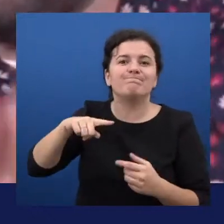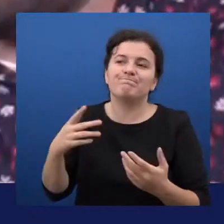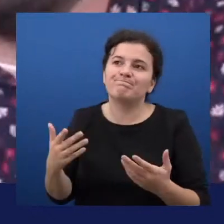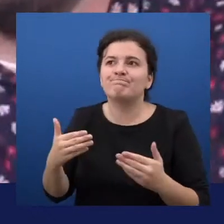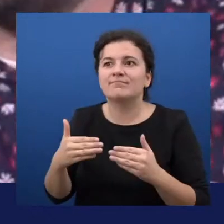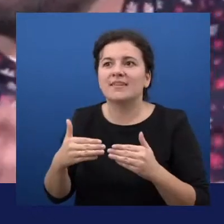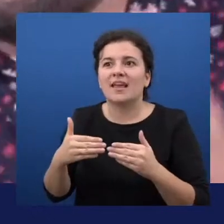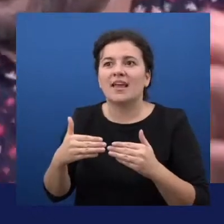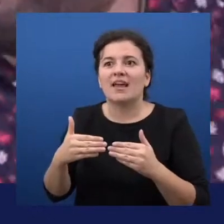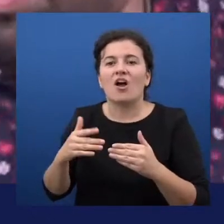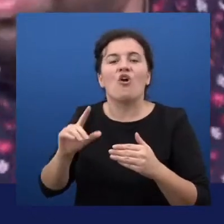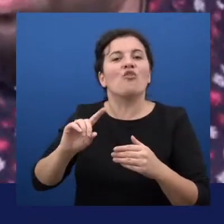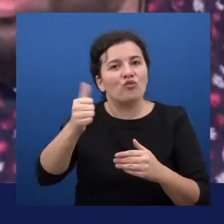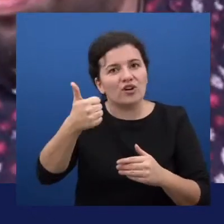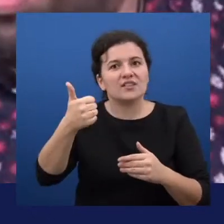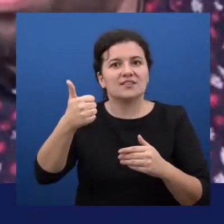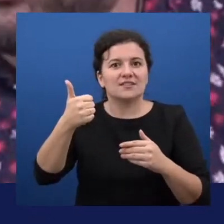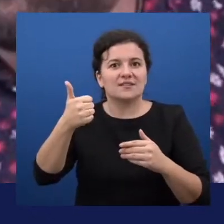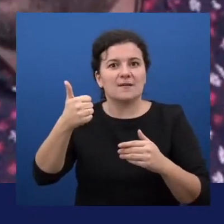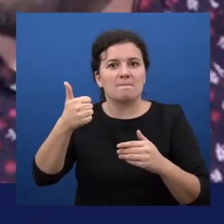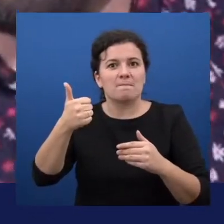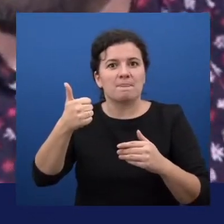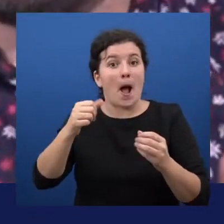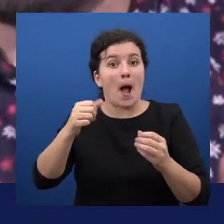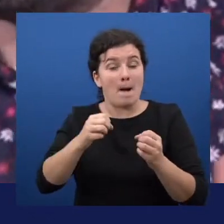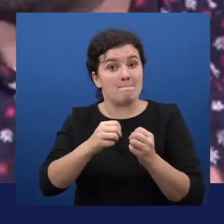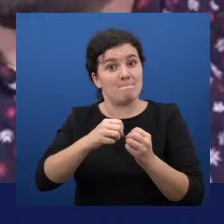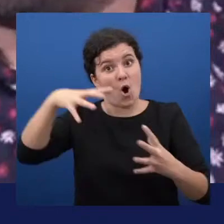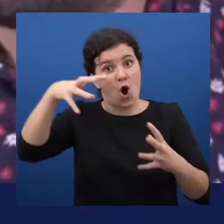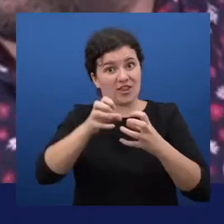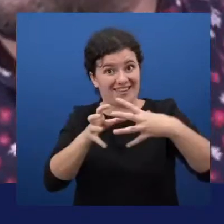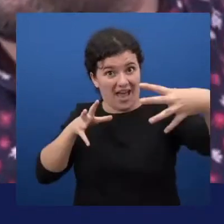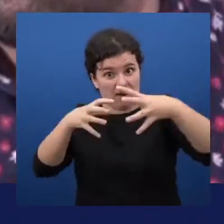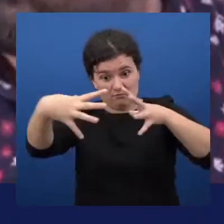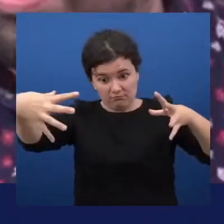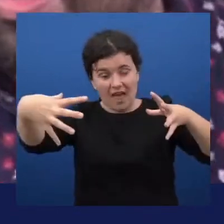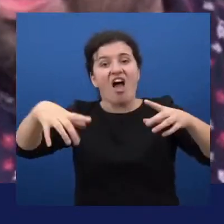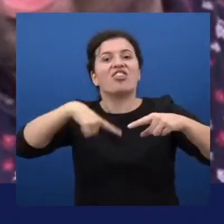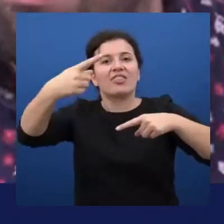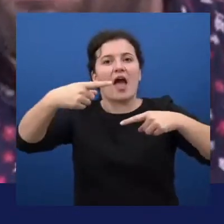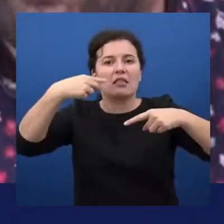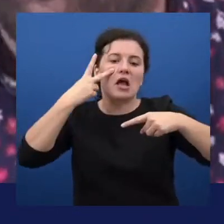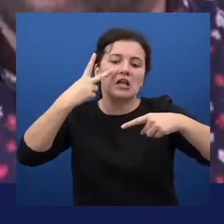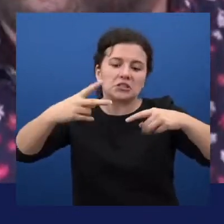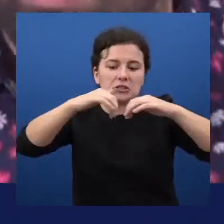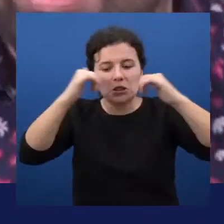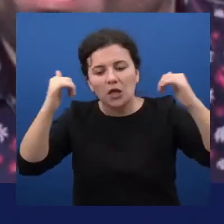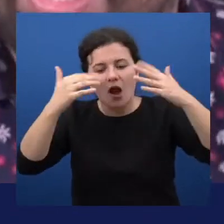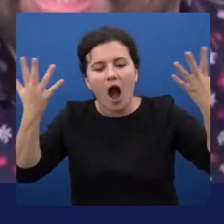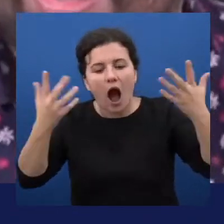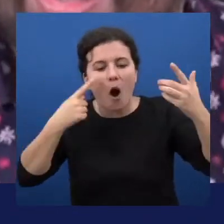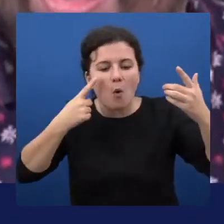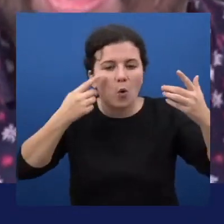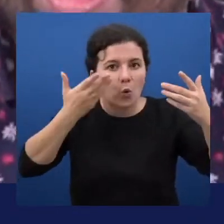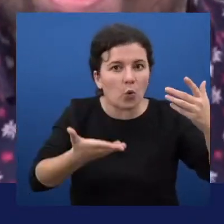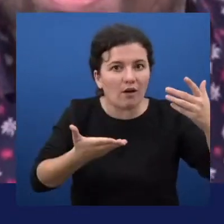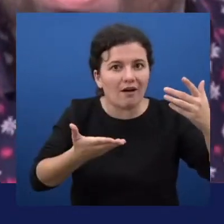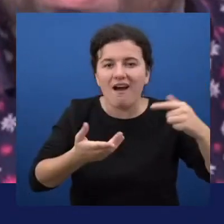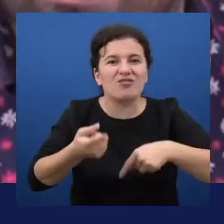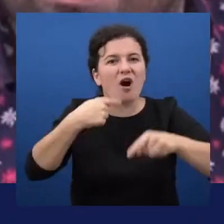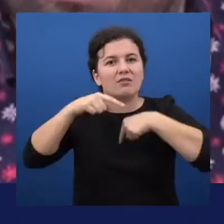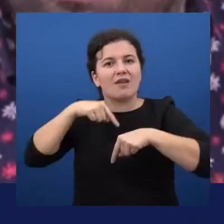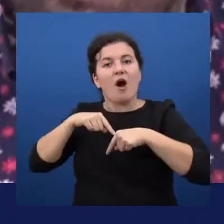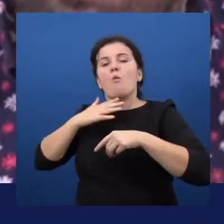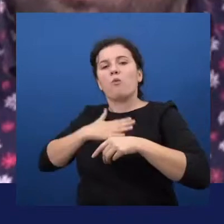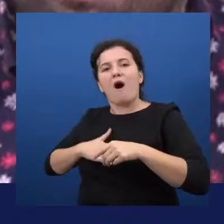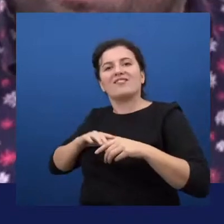Let's look at a model after it was built, as opposed to what is it that we're trying to build and how expressive is it?